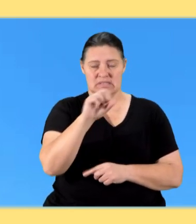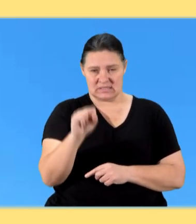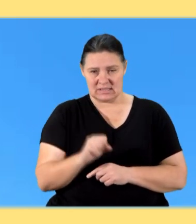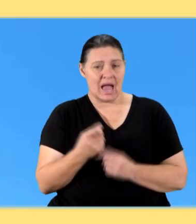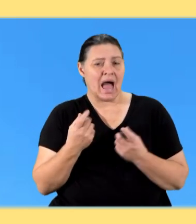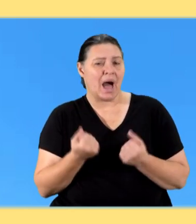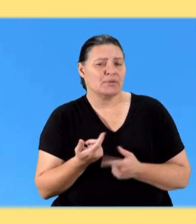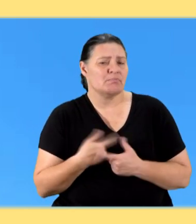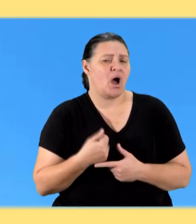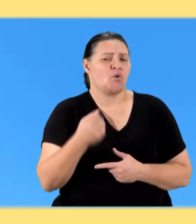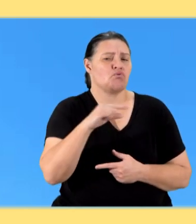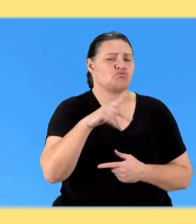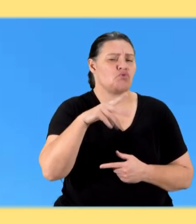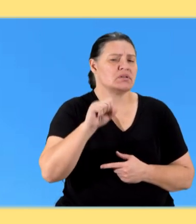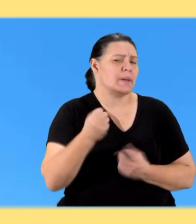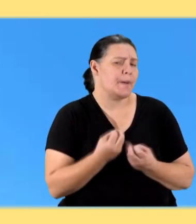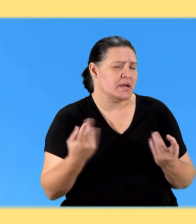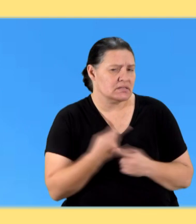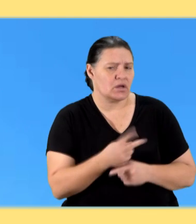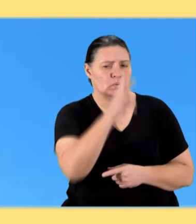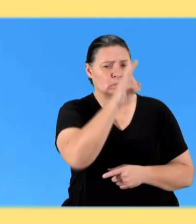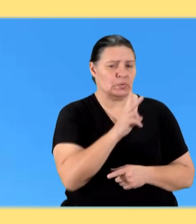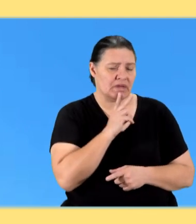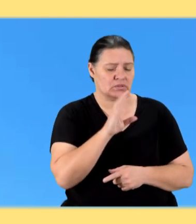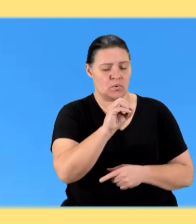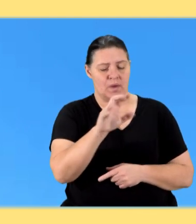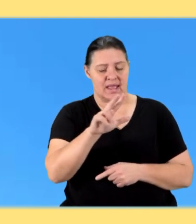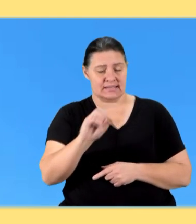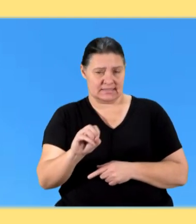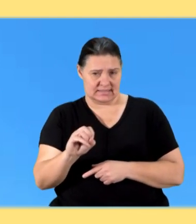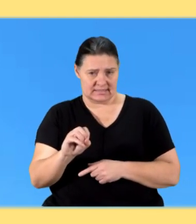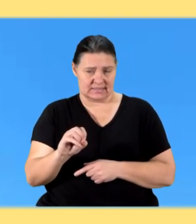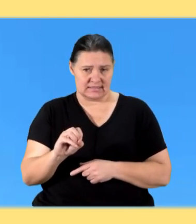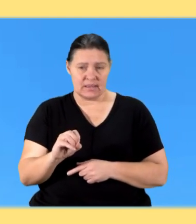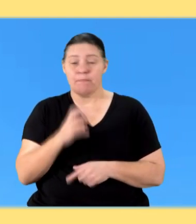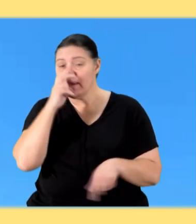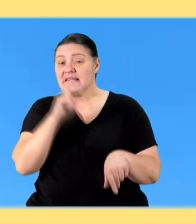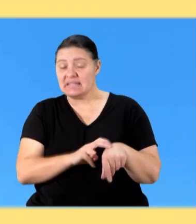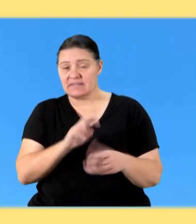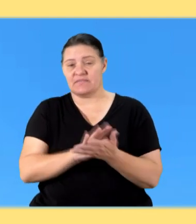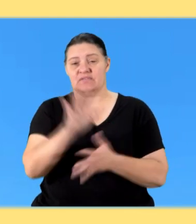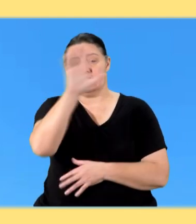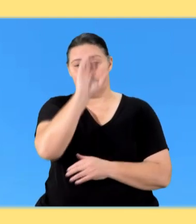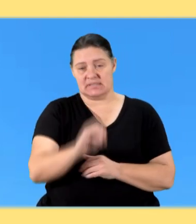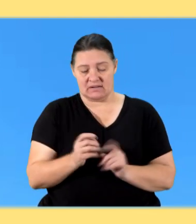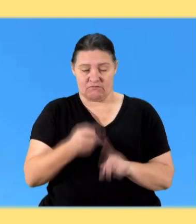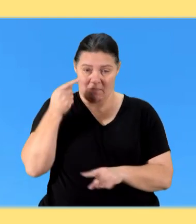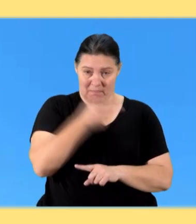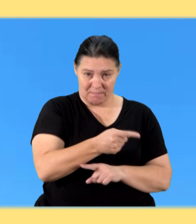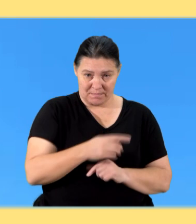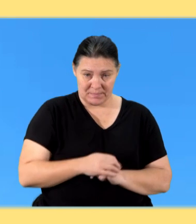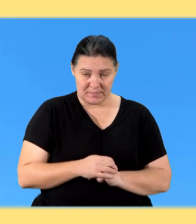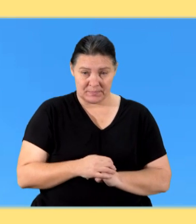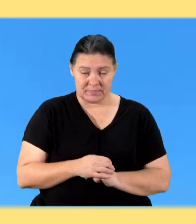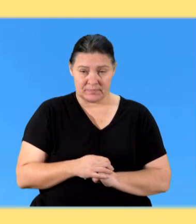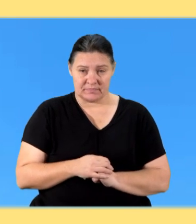gross. How much is my gross? My gross is 2,080 and I need